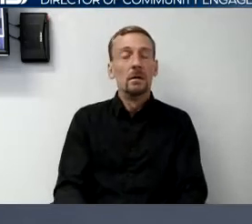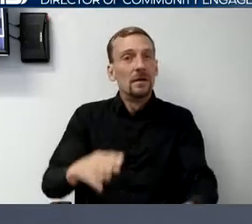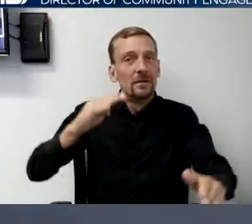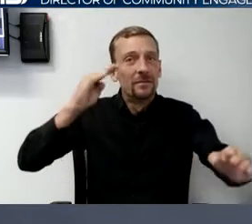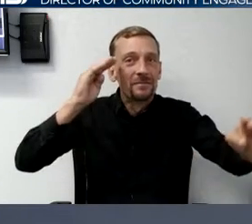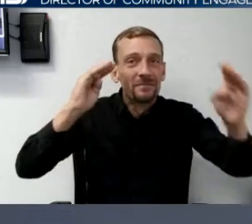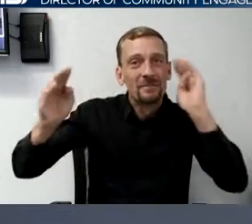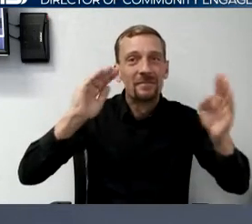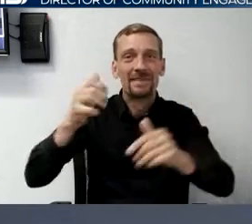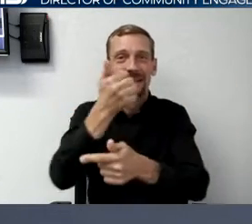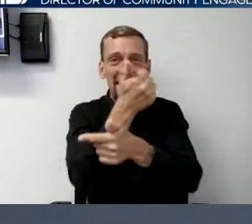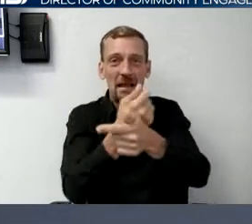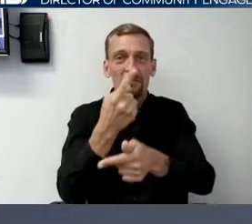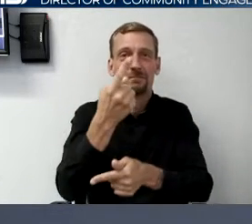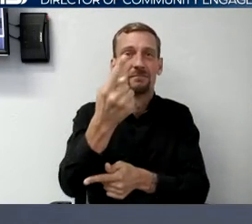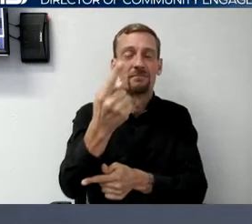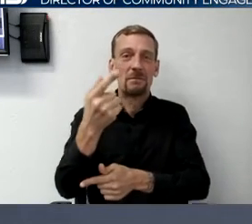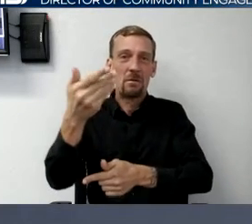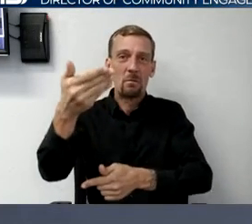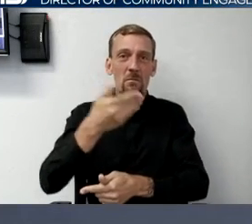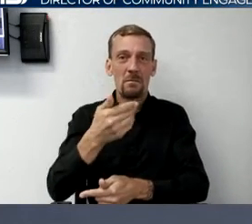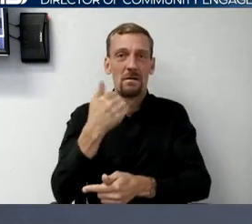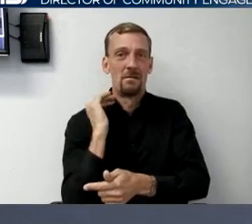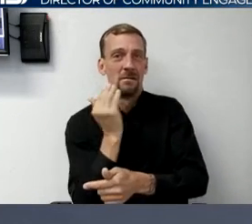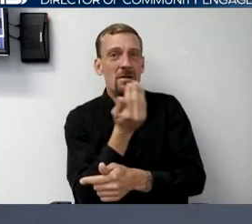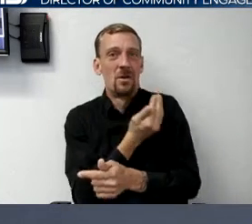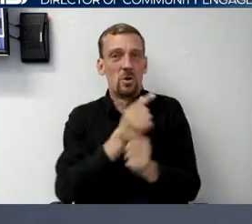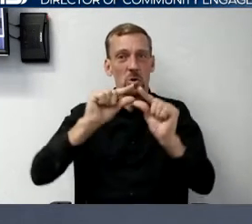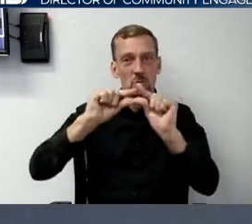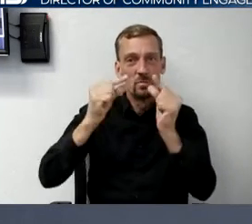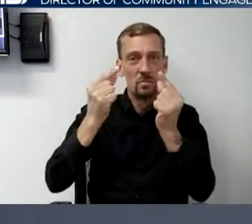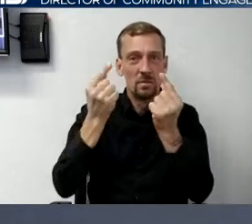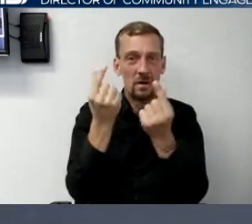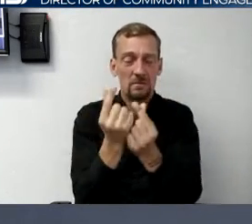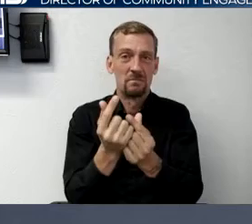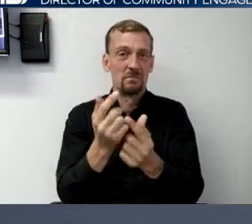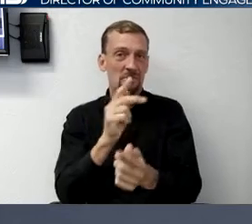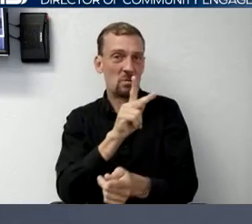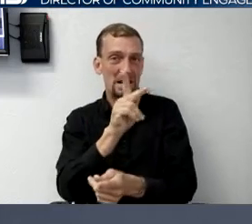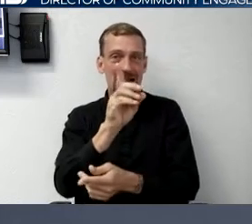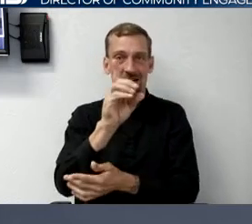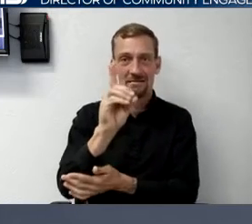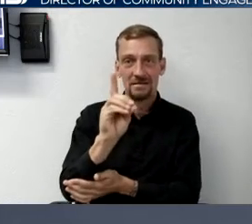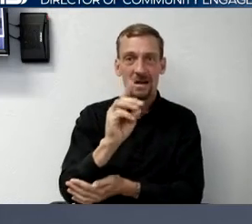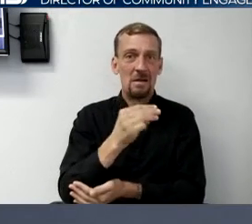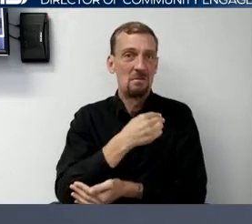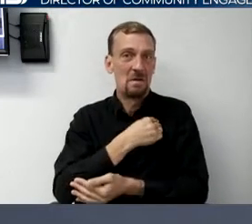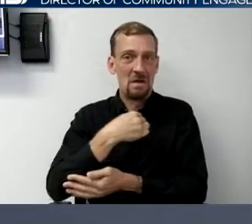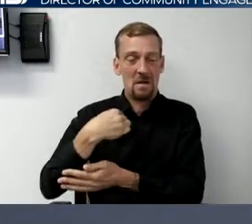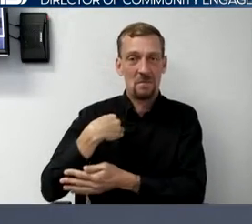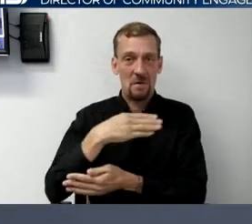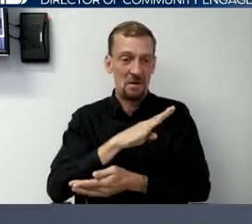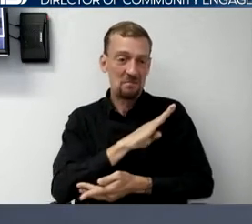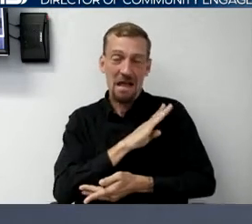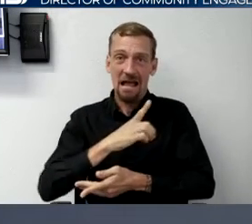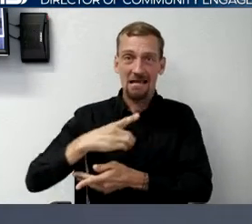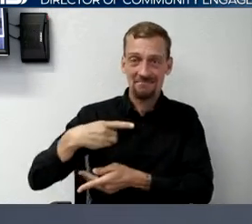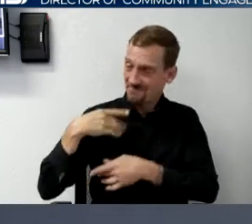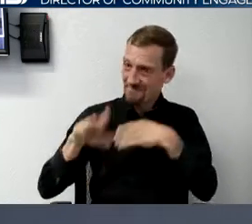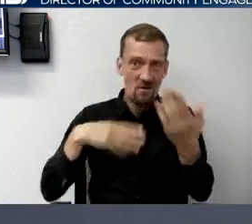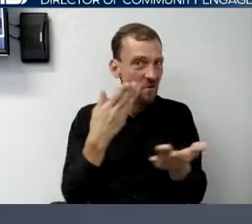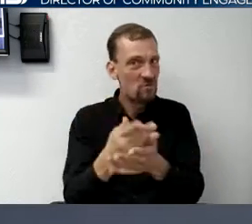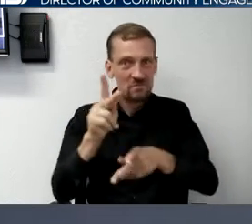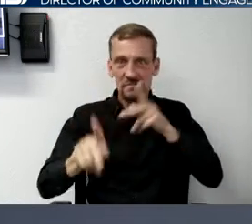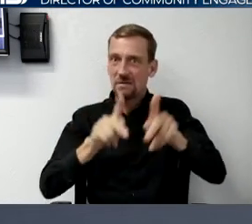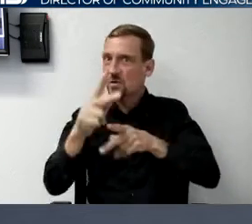Well, hello, everybody. Welcome to our Kaweah Delta ambassador groups, all of our advisory committees and community members. Thank you for joining